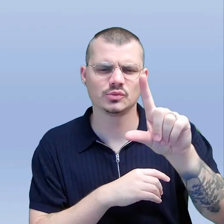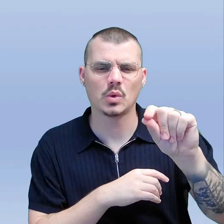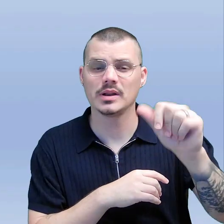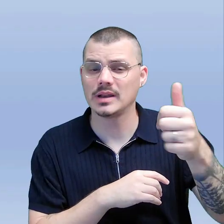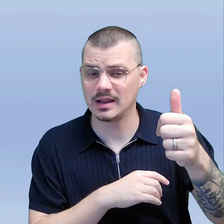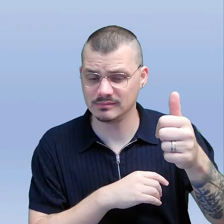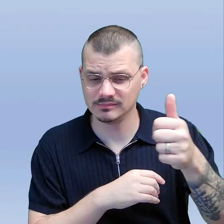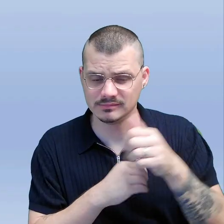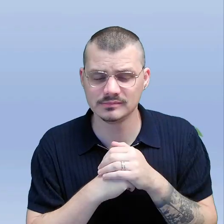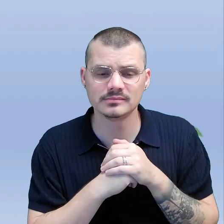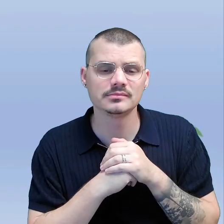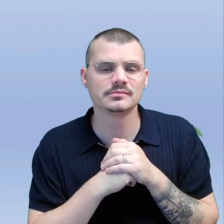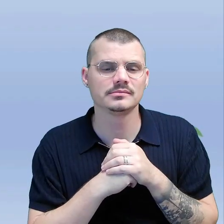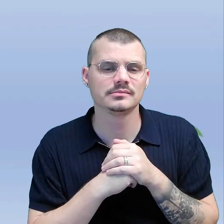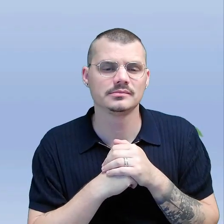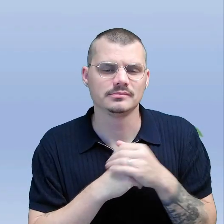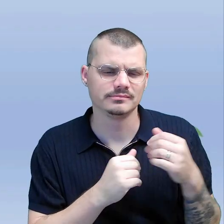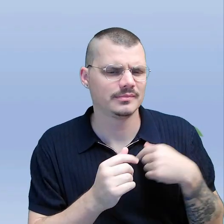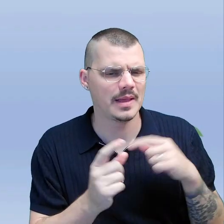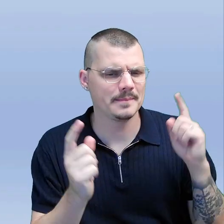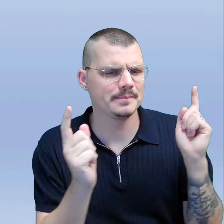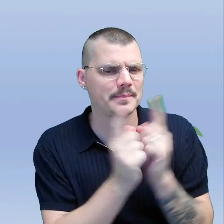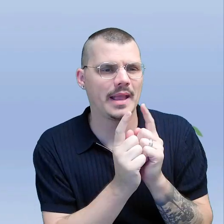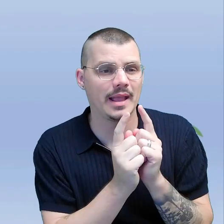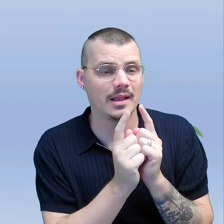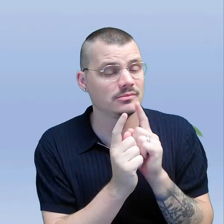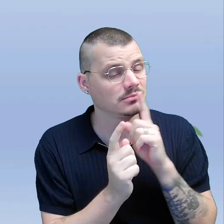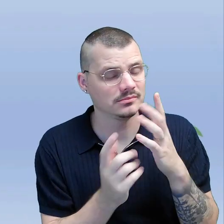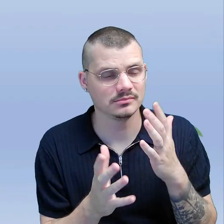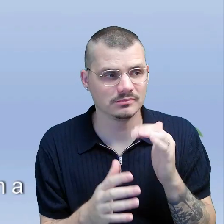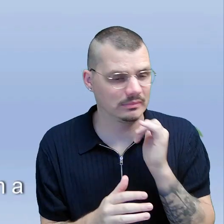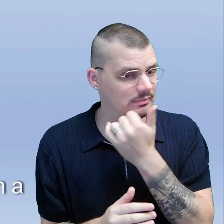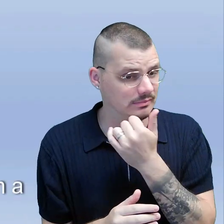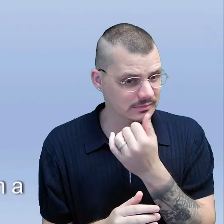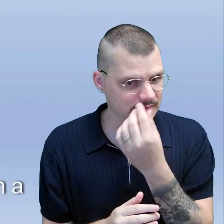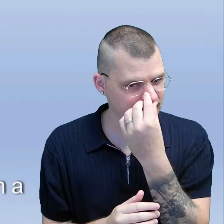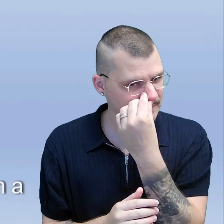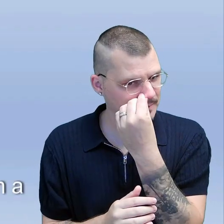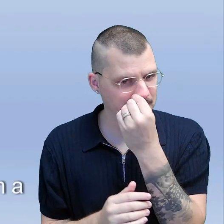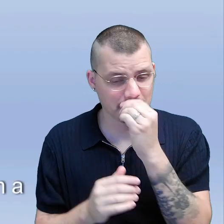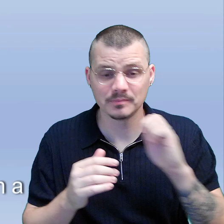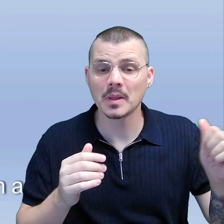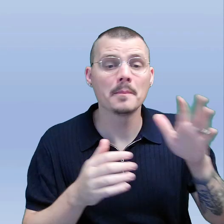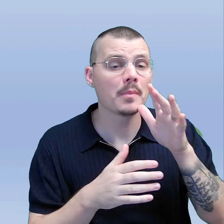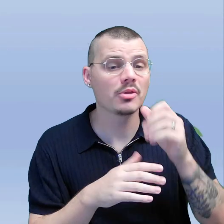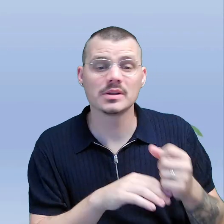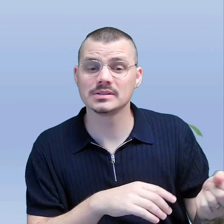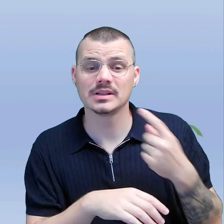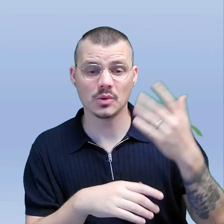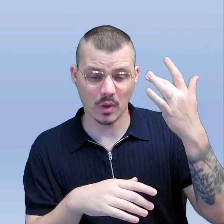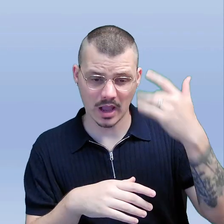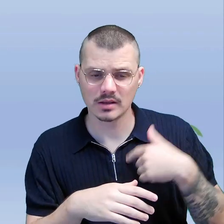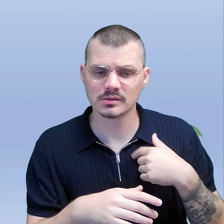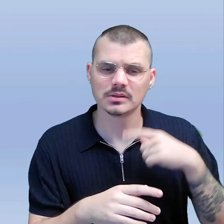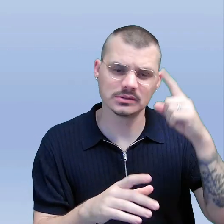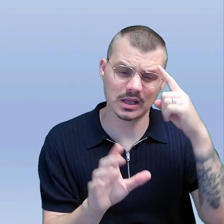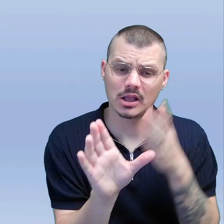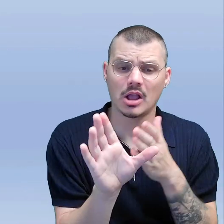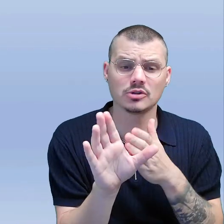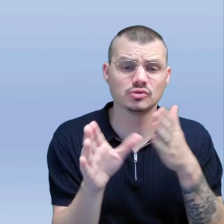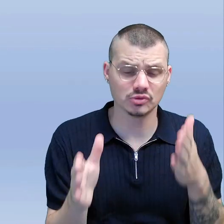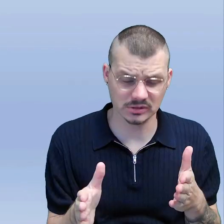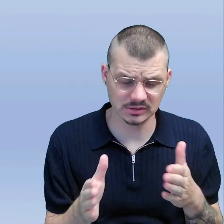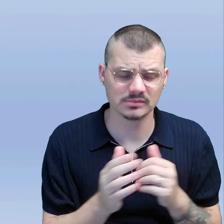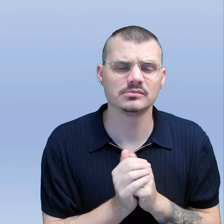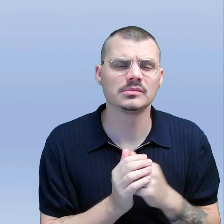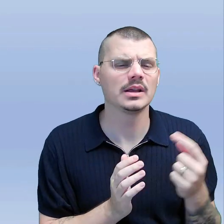2010 who I met accidentally. Her mother was sent to me because I'm a psychiatrist to